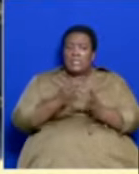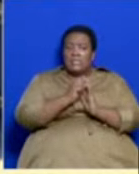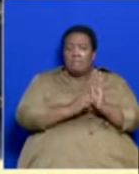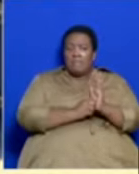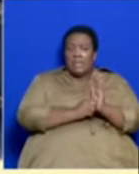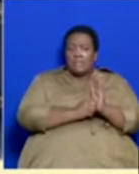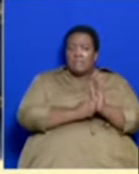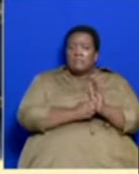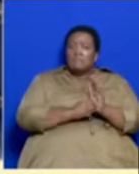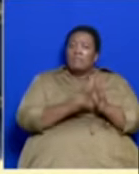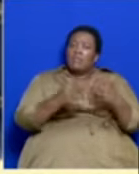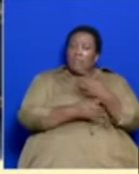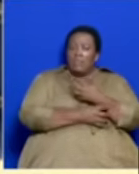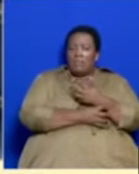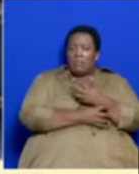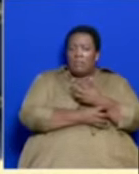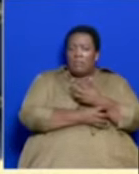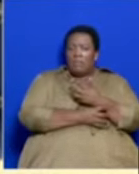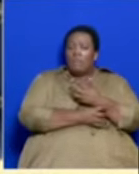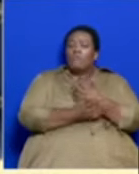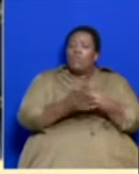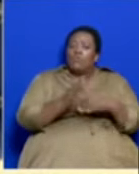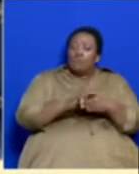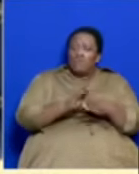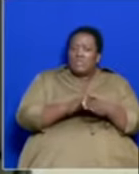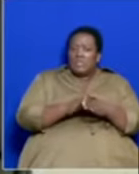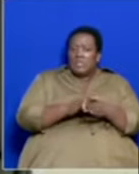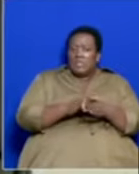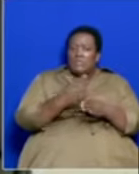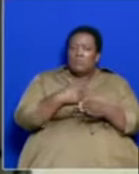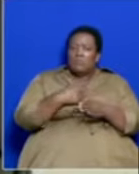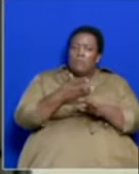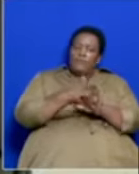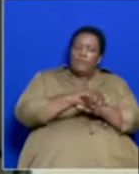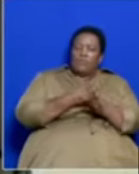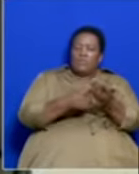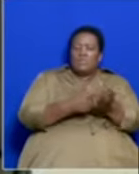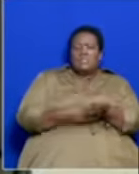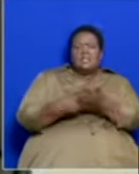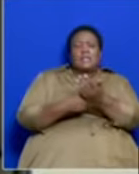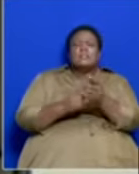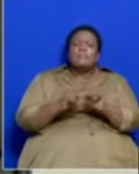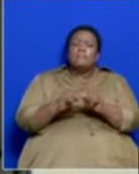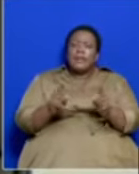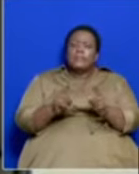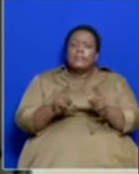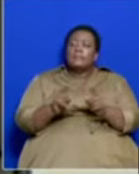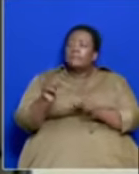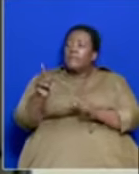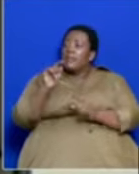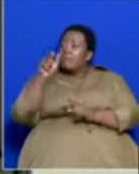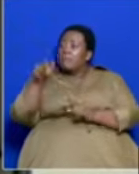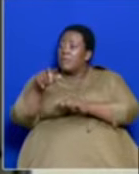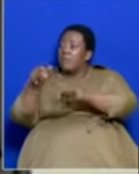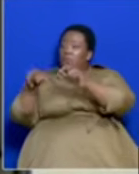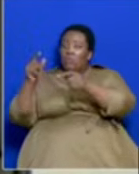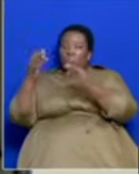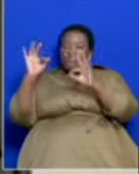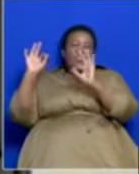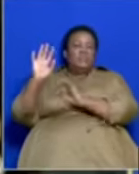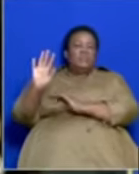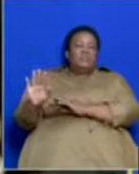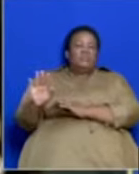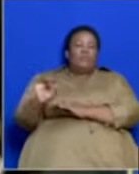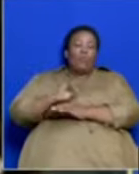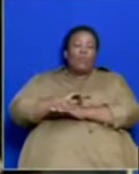reasons that I've earlier discussed with you, but they actually walk scot-free because your standard operating procedure